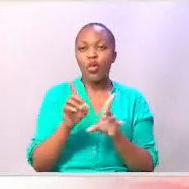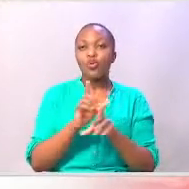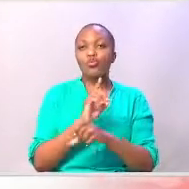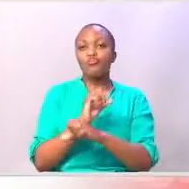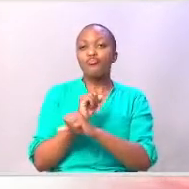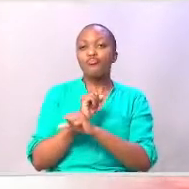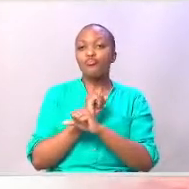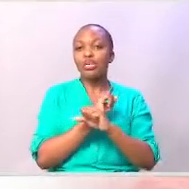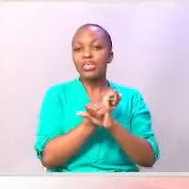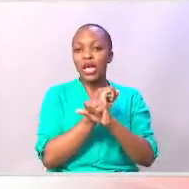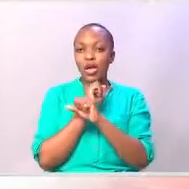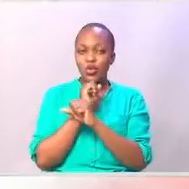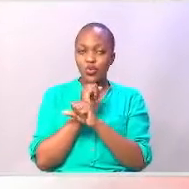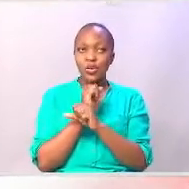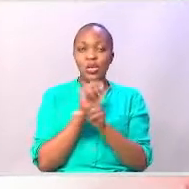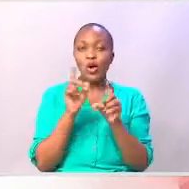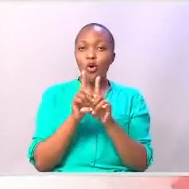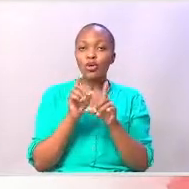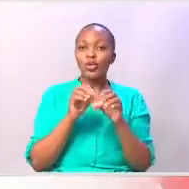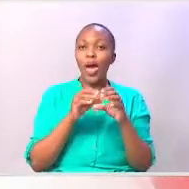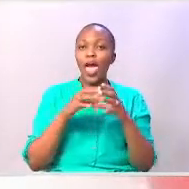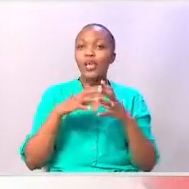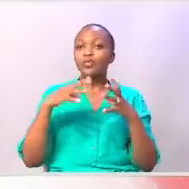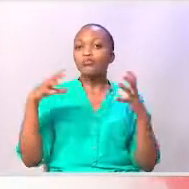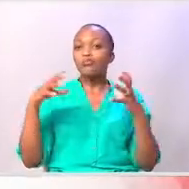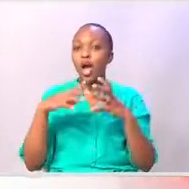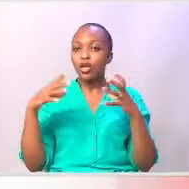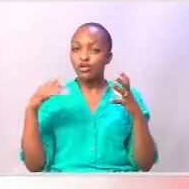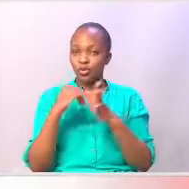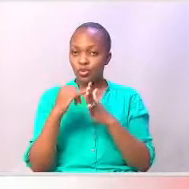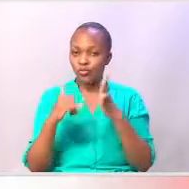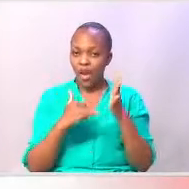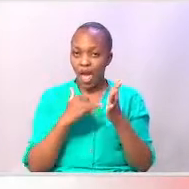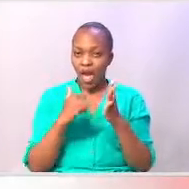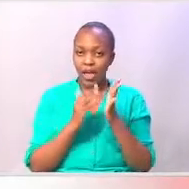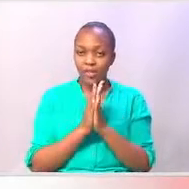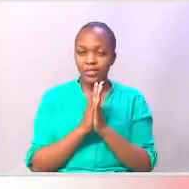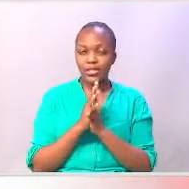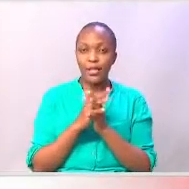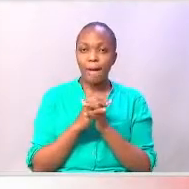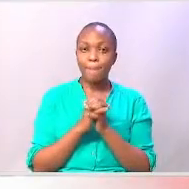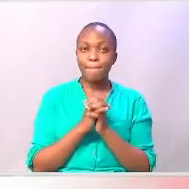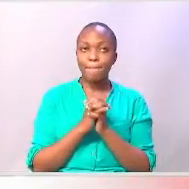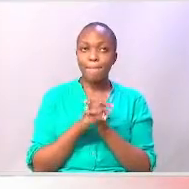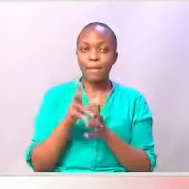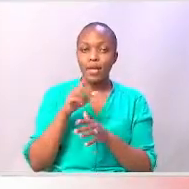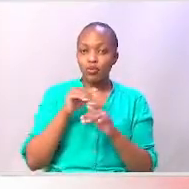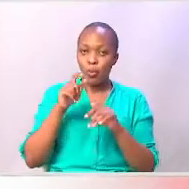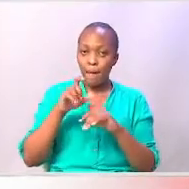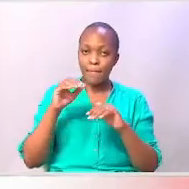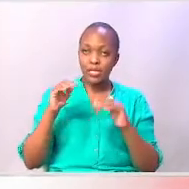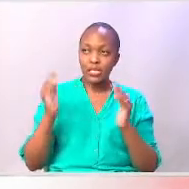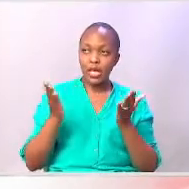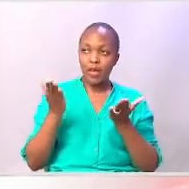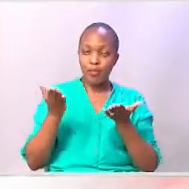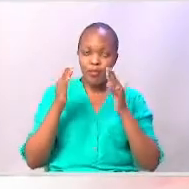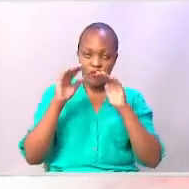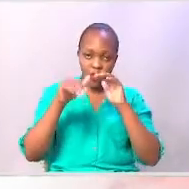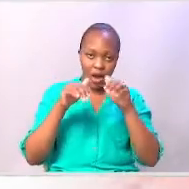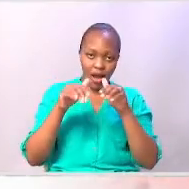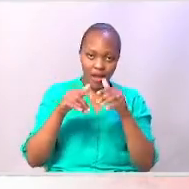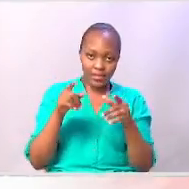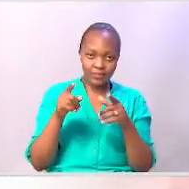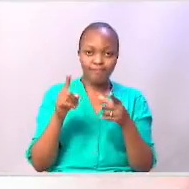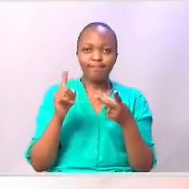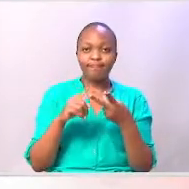as revival and expansion of industries. We need to improve on our agriculture. We need to revive our